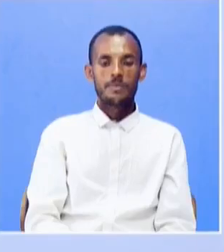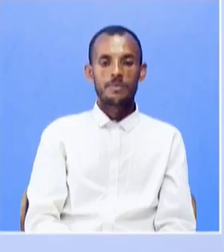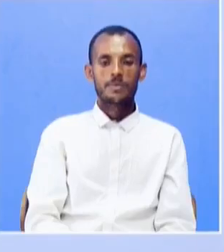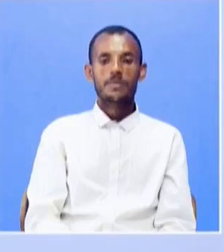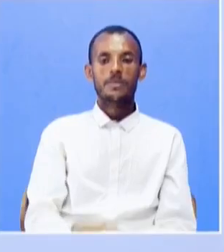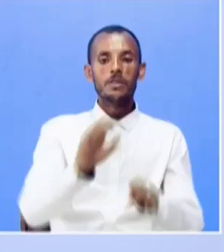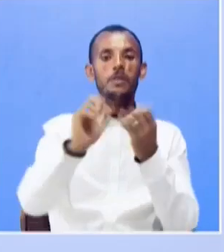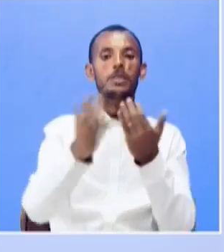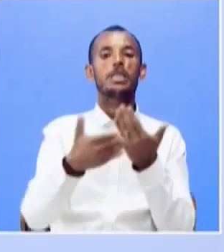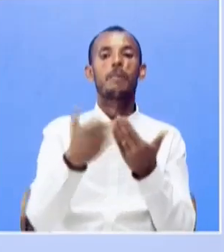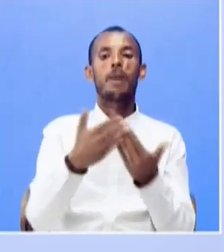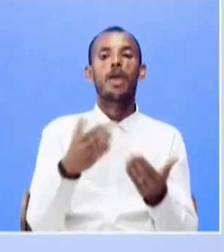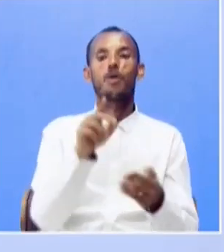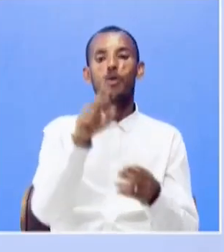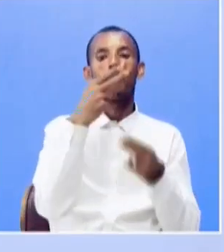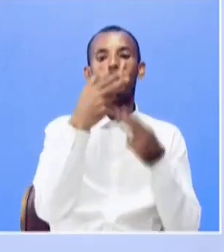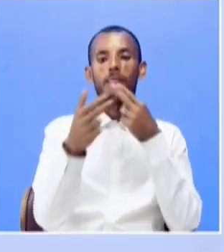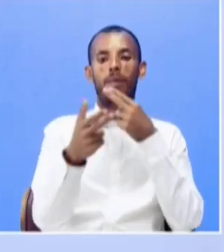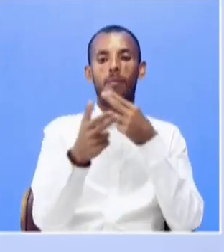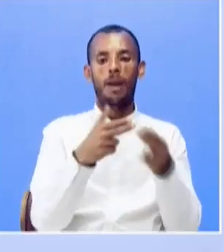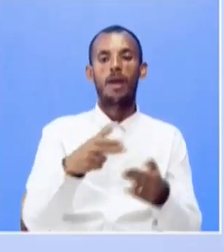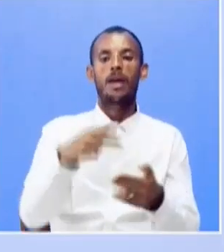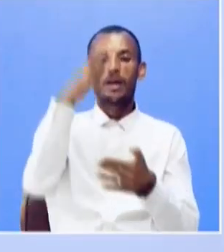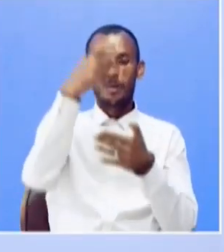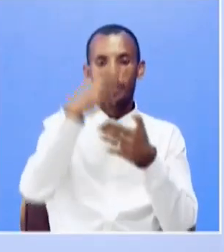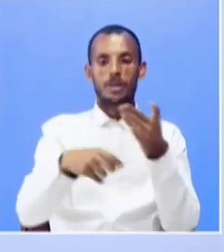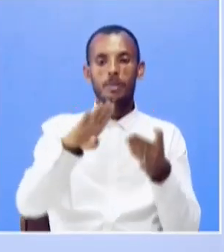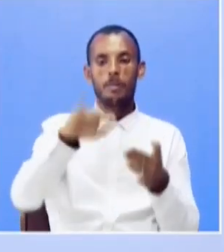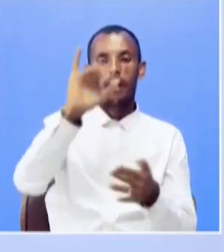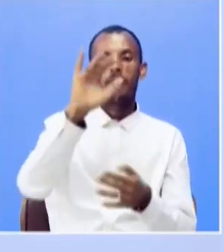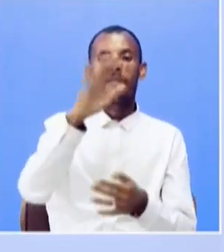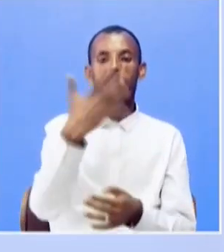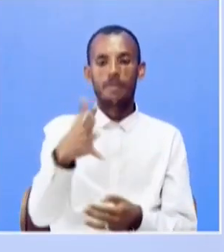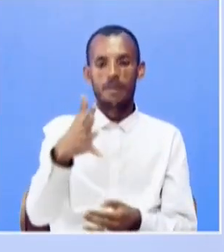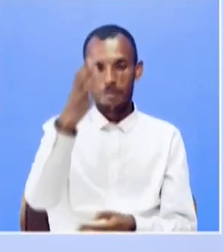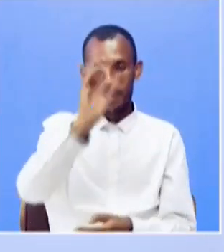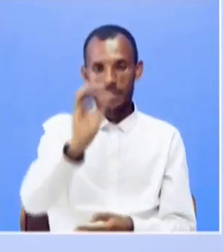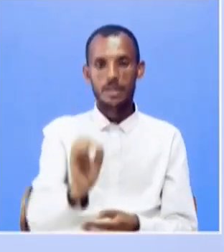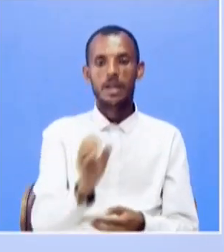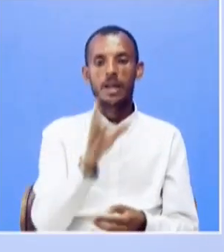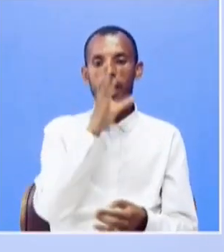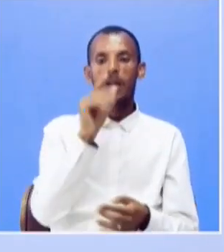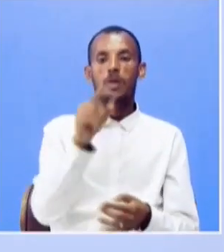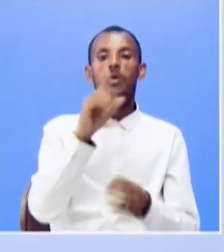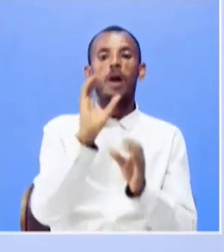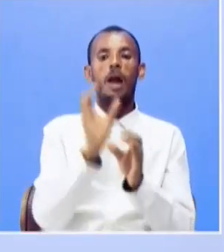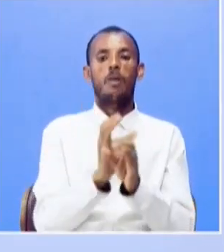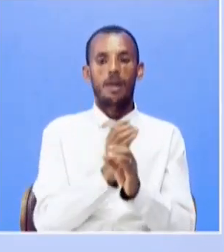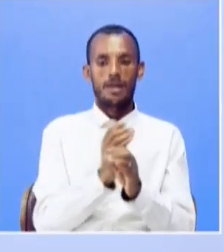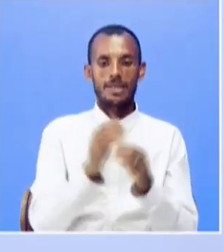So simply, you multiply the cost by 15% and then you can calculate the amount of VAT.